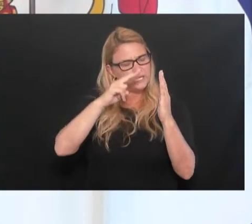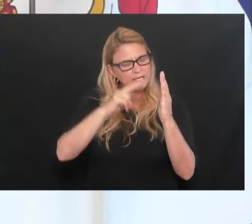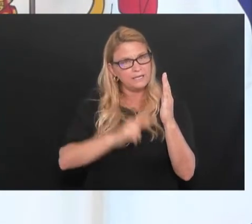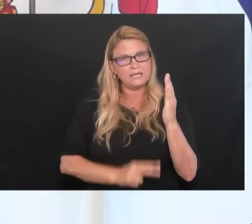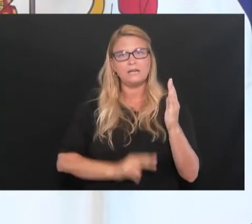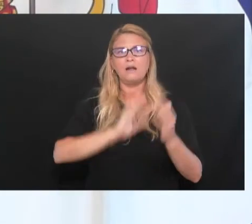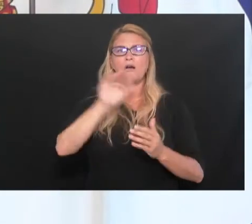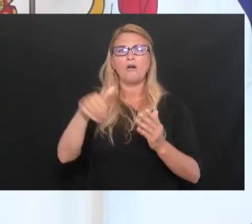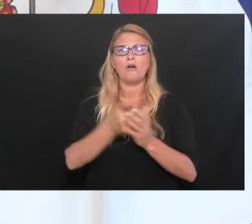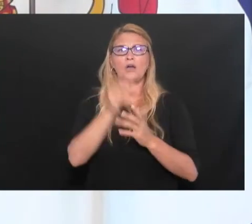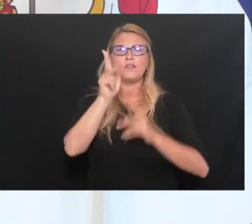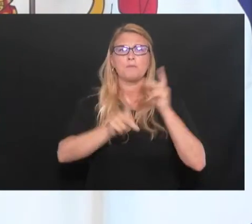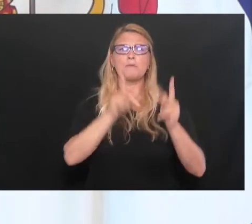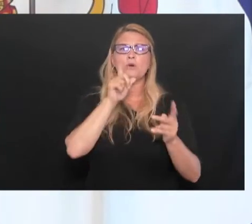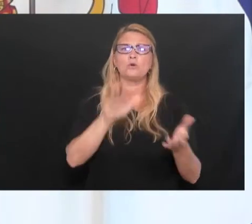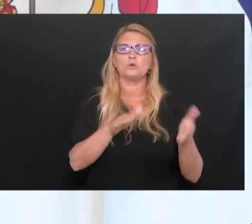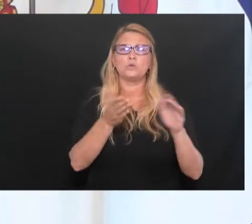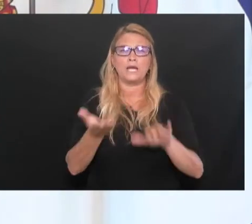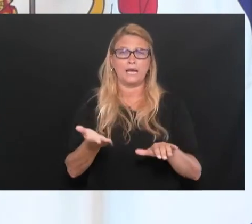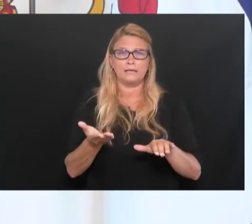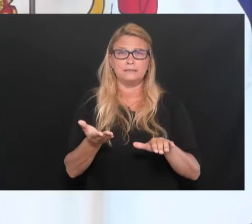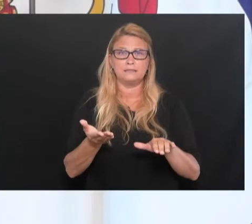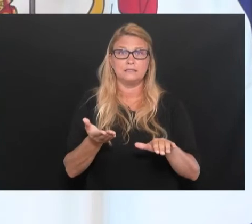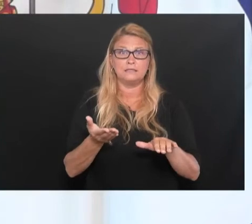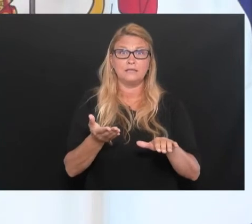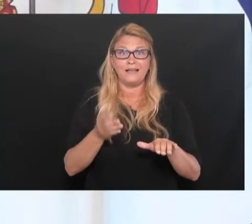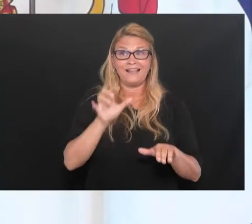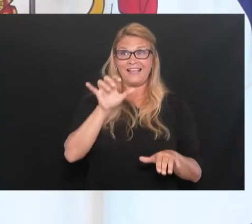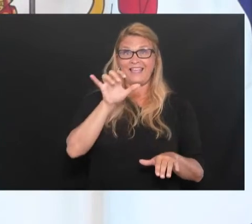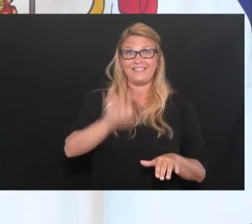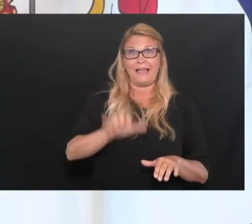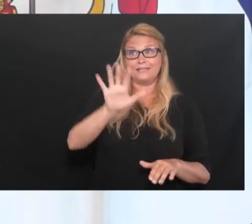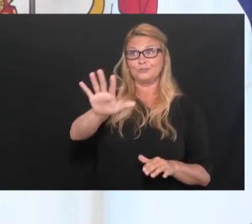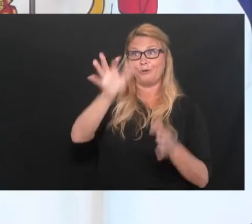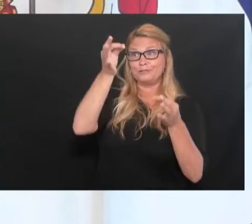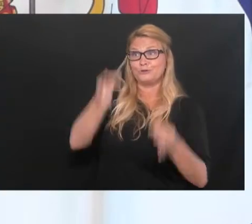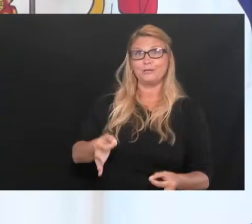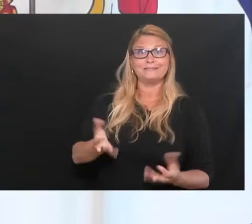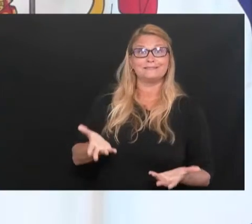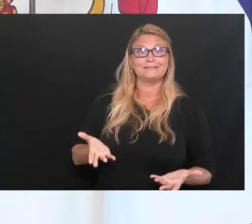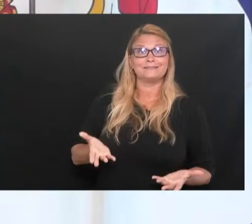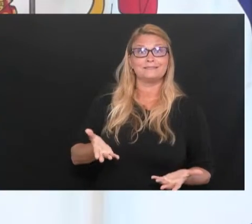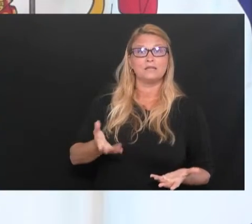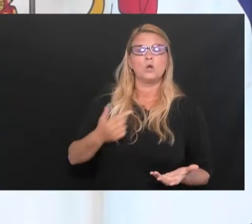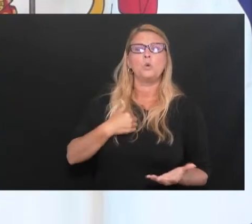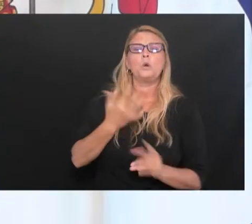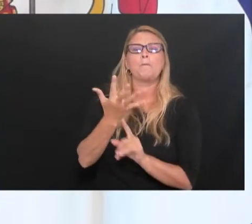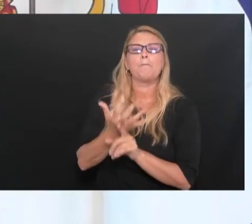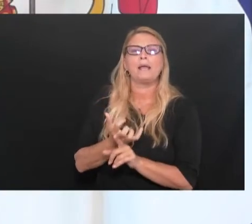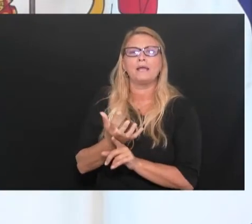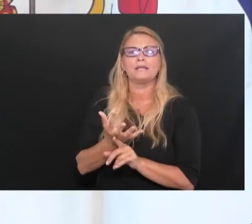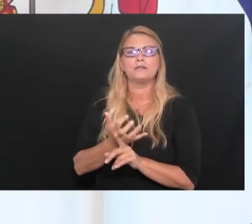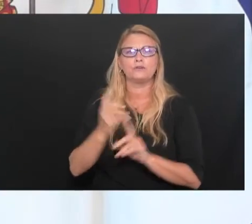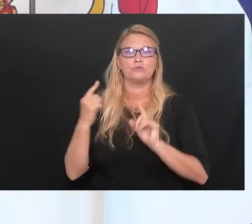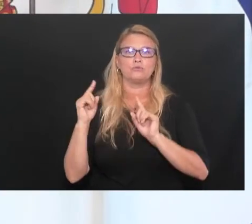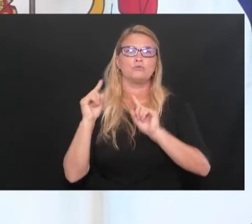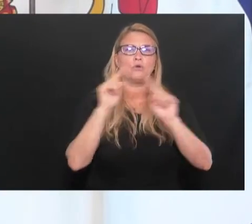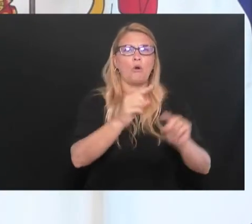died. That's your drawing. That's your choice. We're begging you to go get